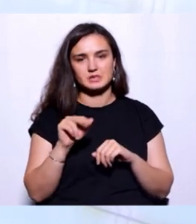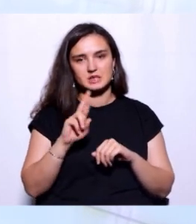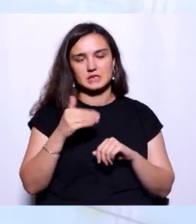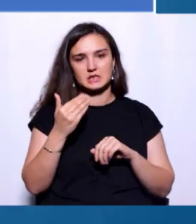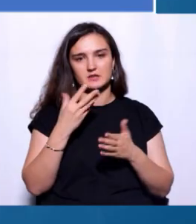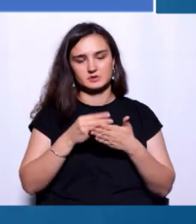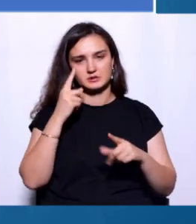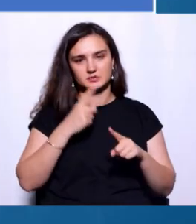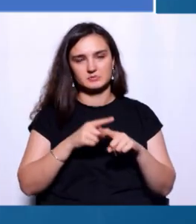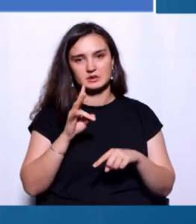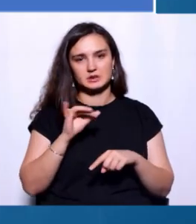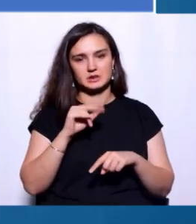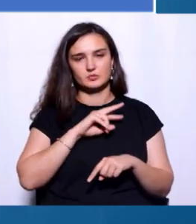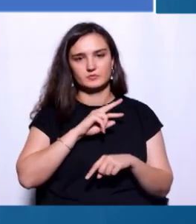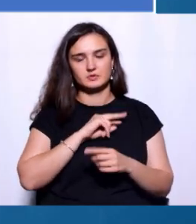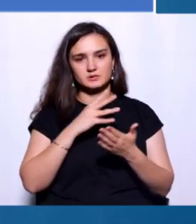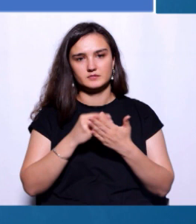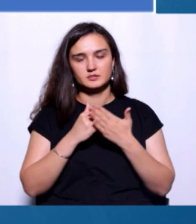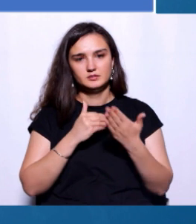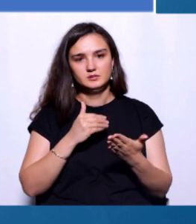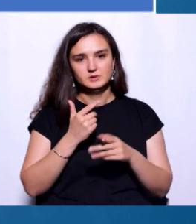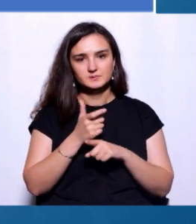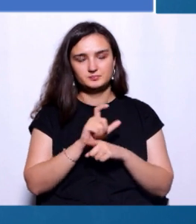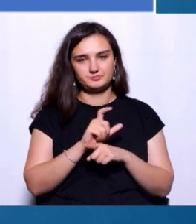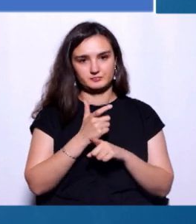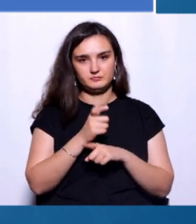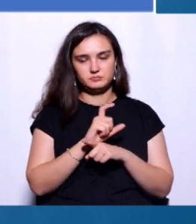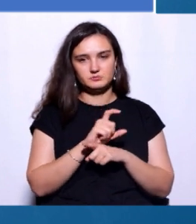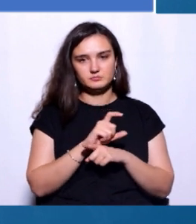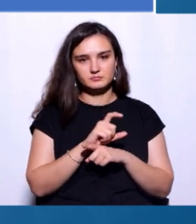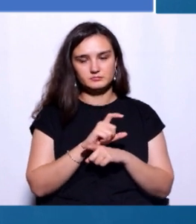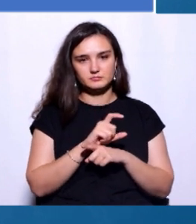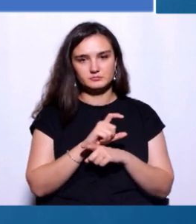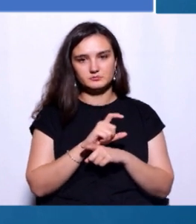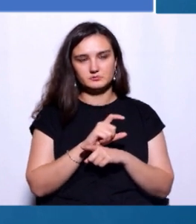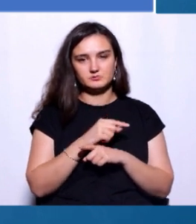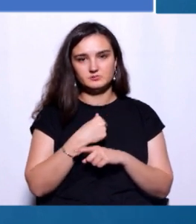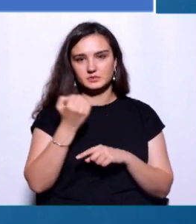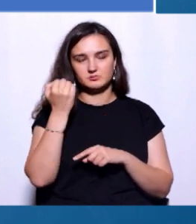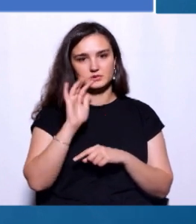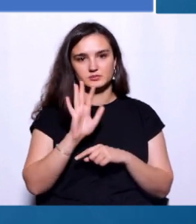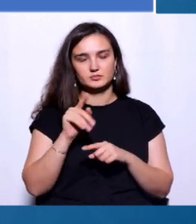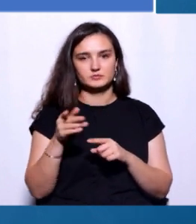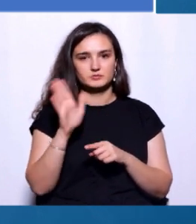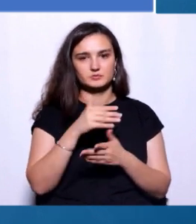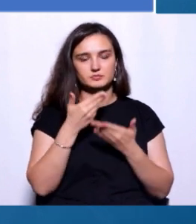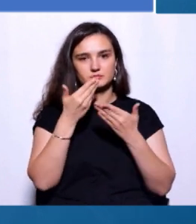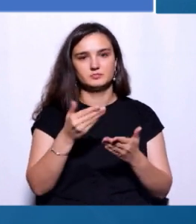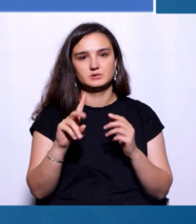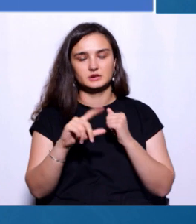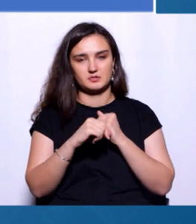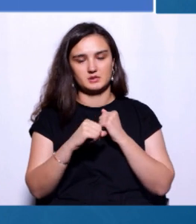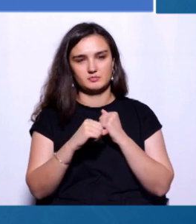and her brother Nick love their blank very much. Oh, I can't remember. Let's ask for some